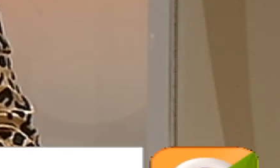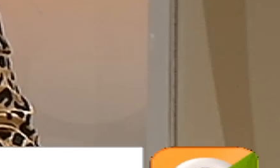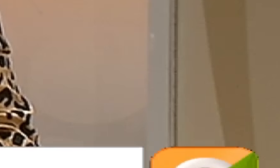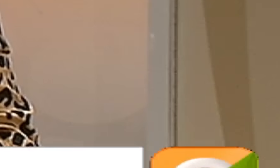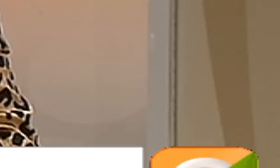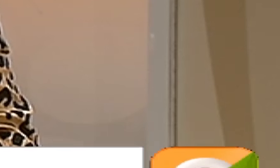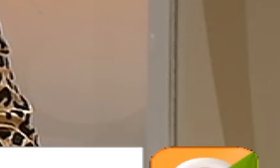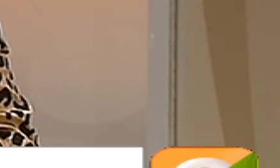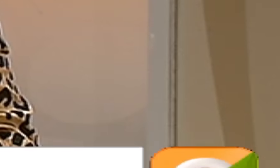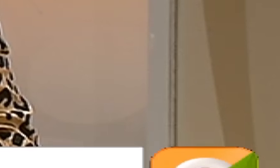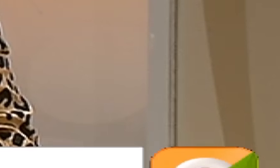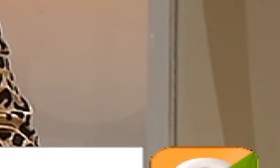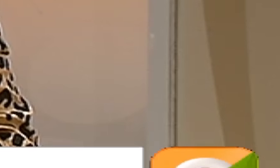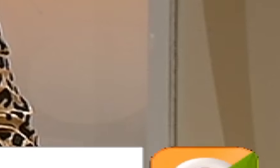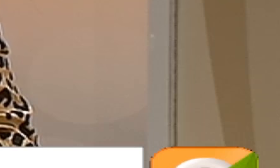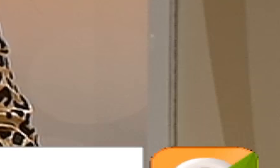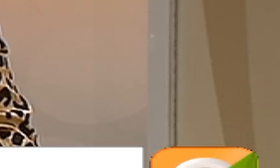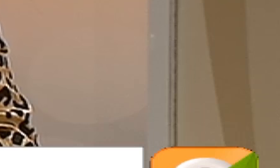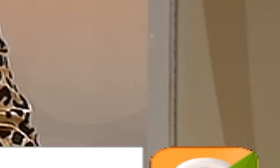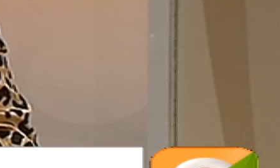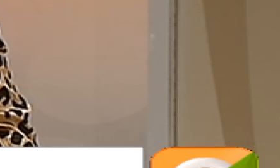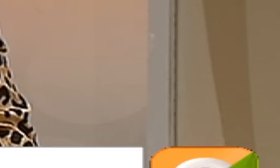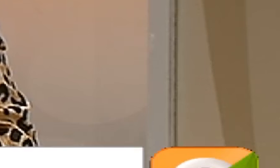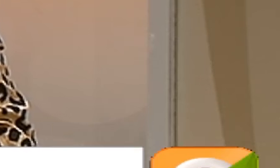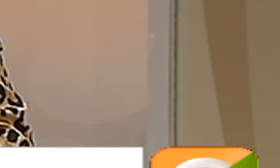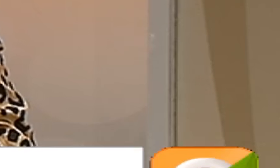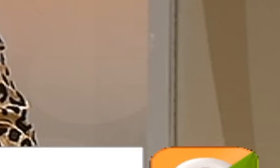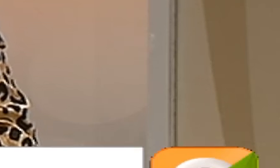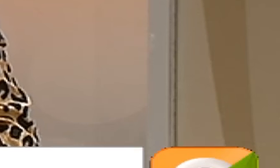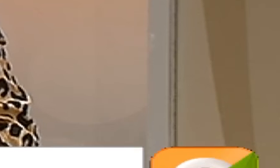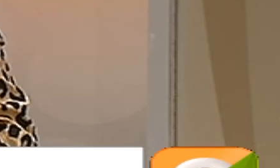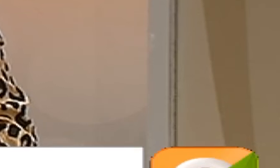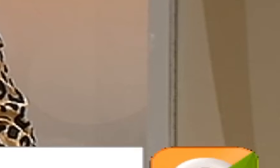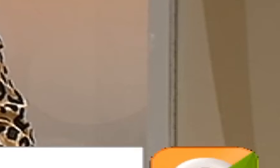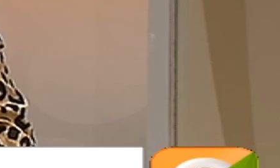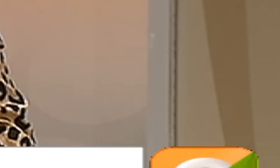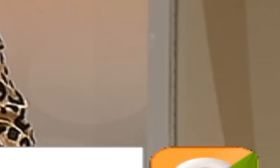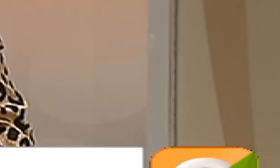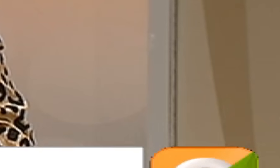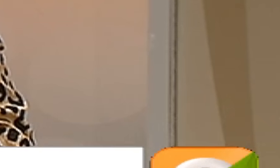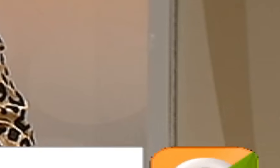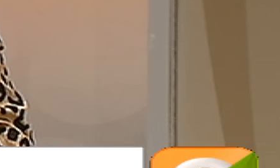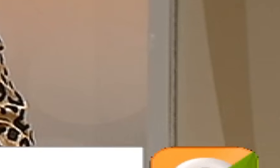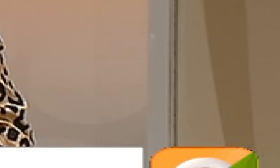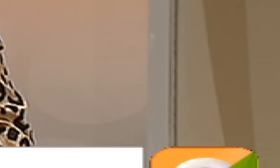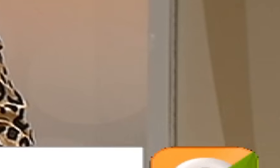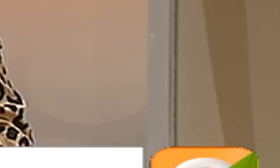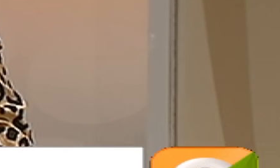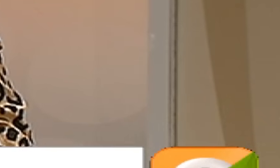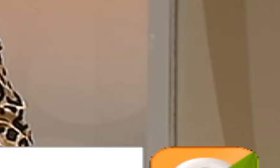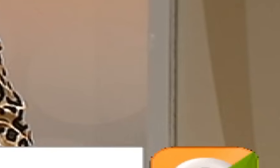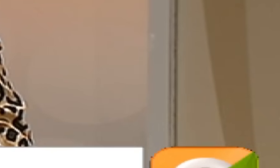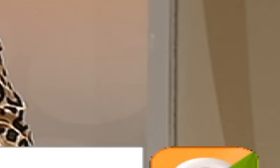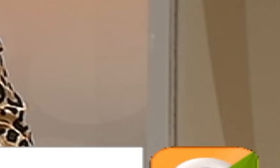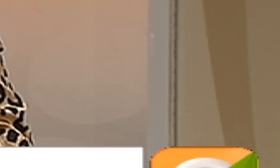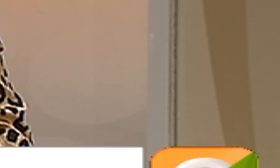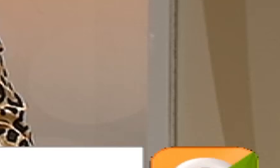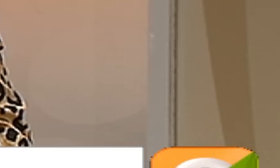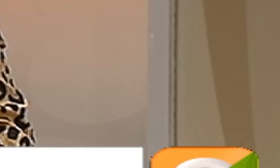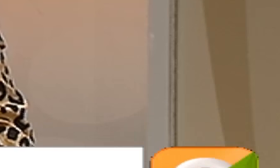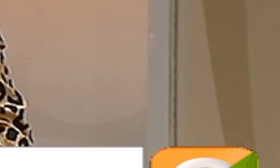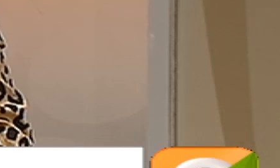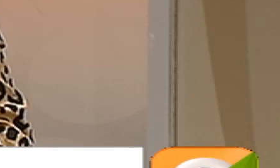the pollution hotspots along the Athi River to ensure the water that feeds into the Thwake Dam is safe for